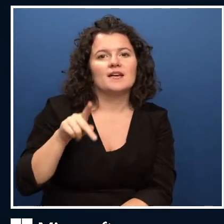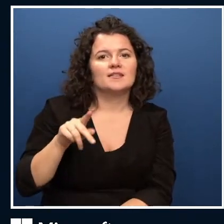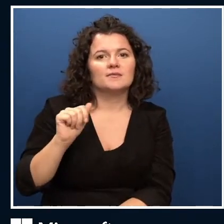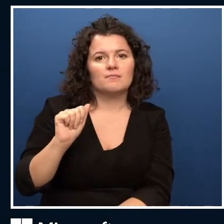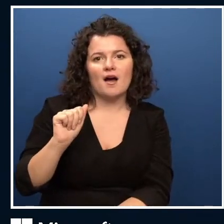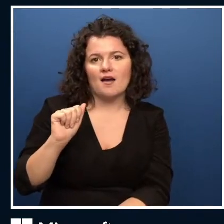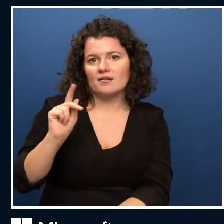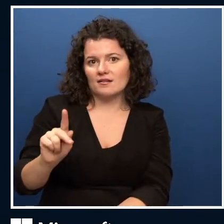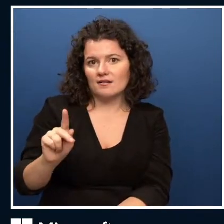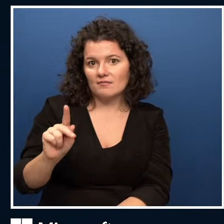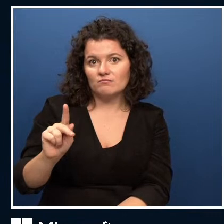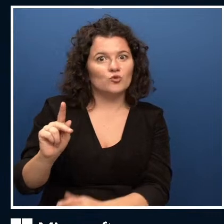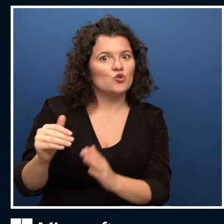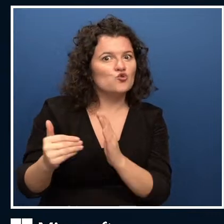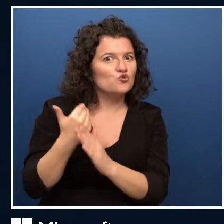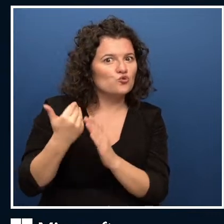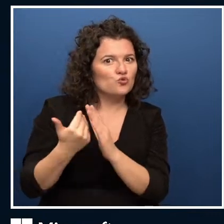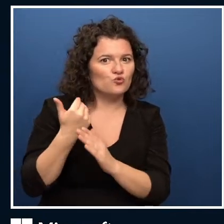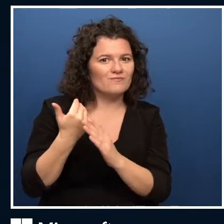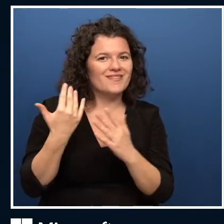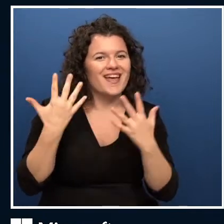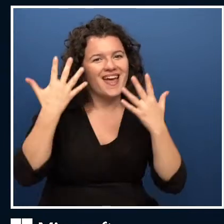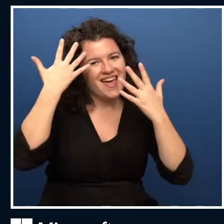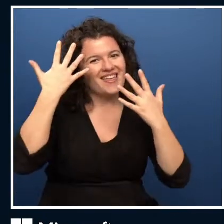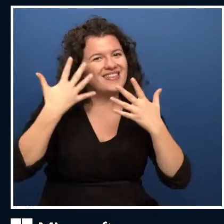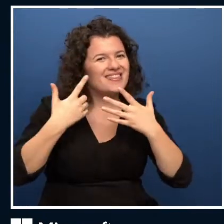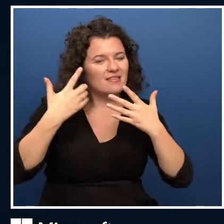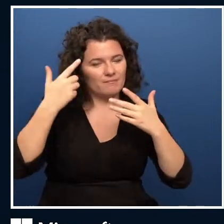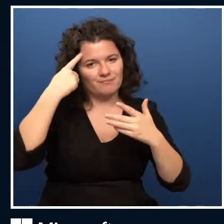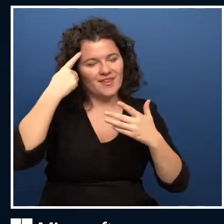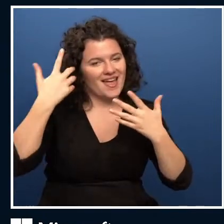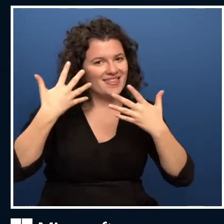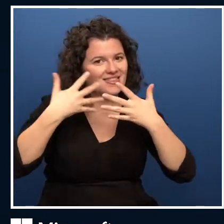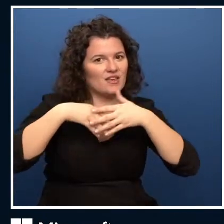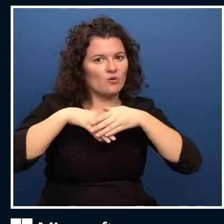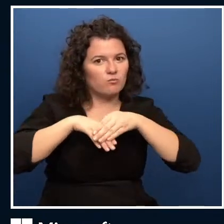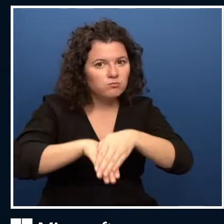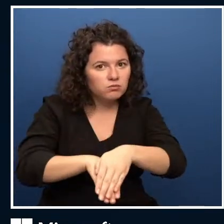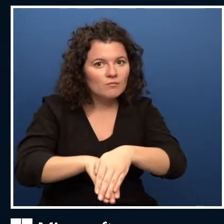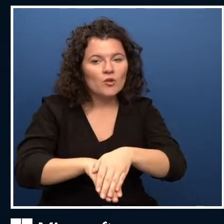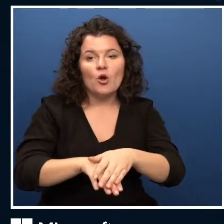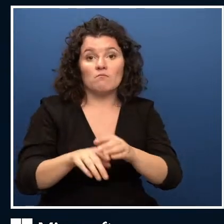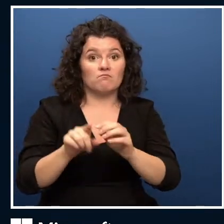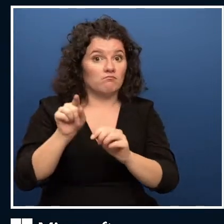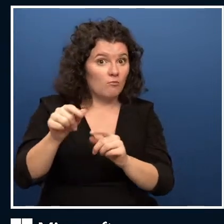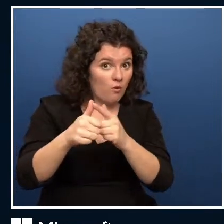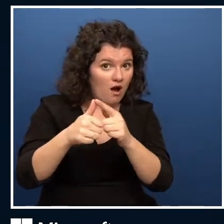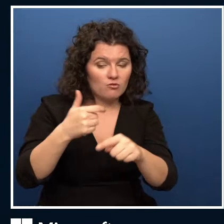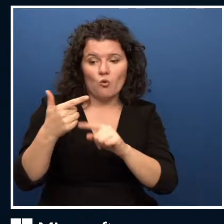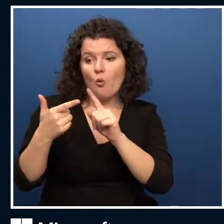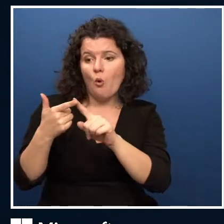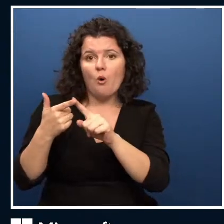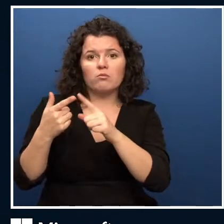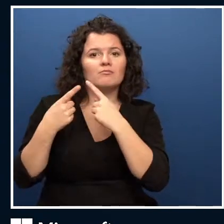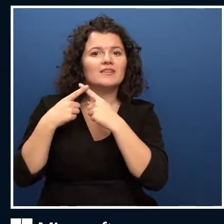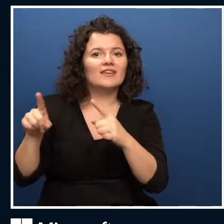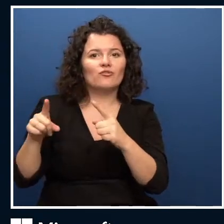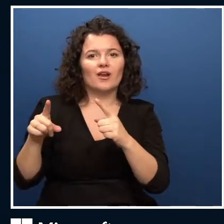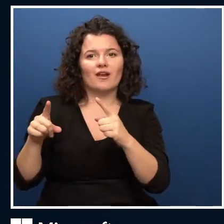some completely non-connectionist models, some symbolic models, or some near-symbolic models, and